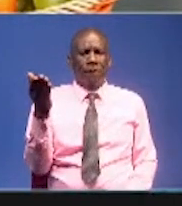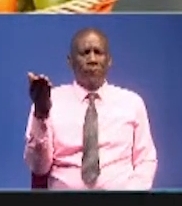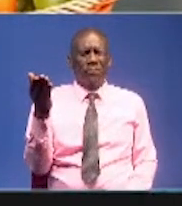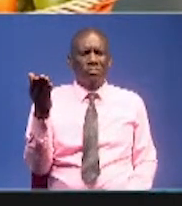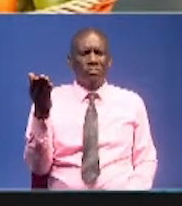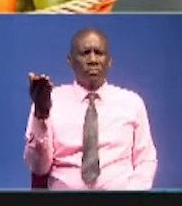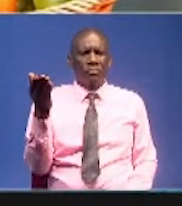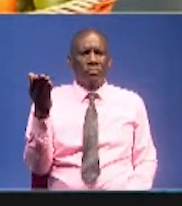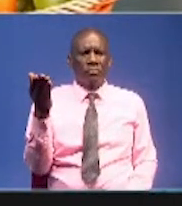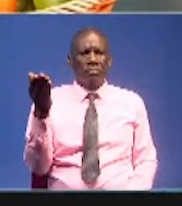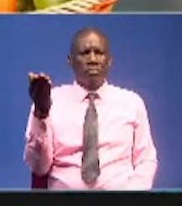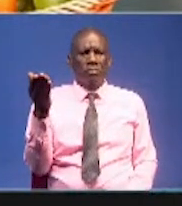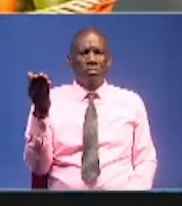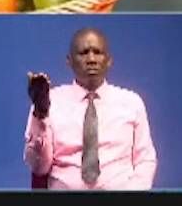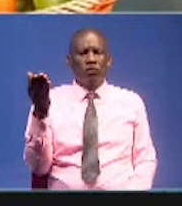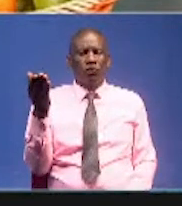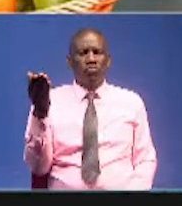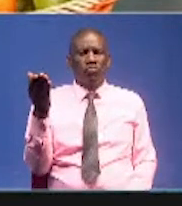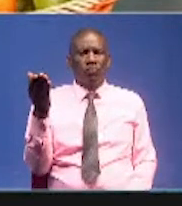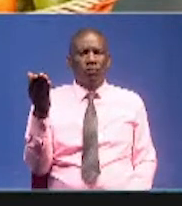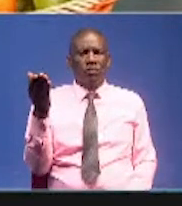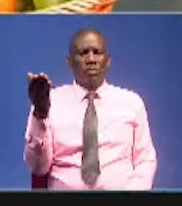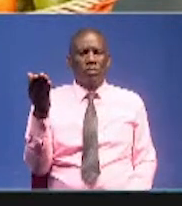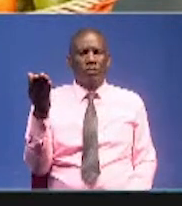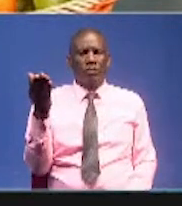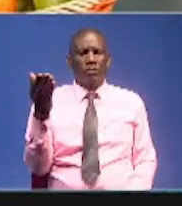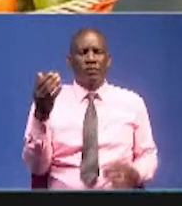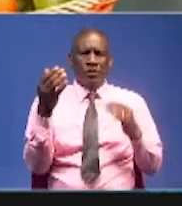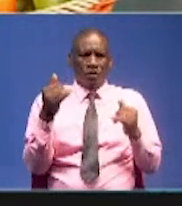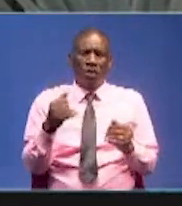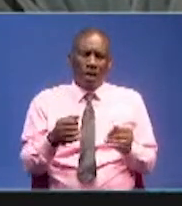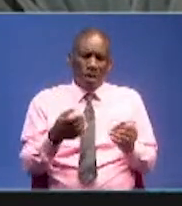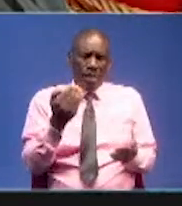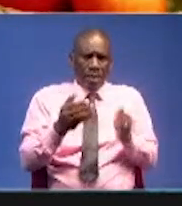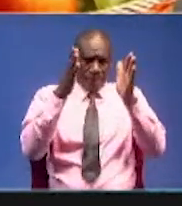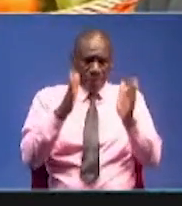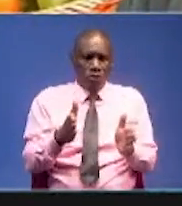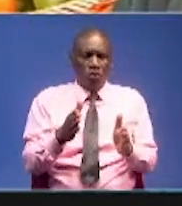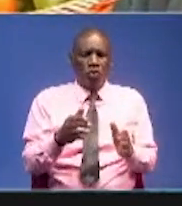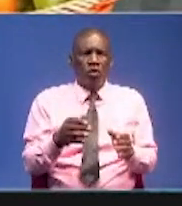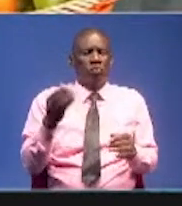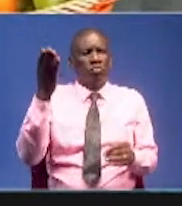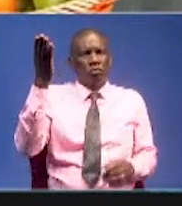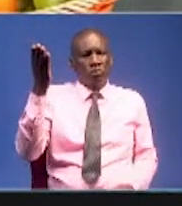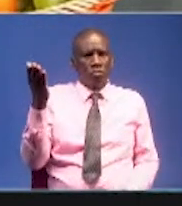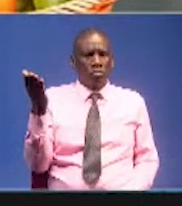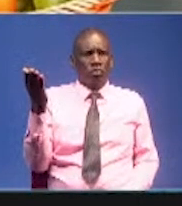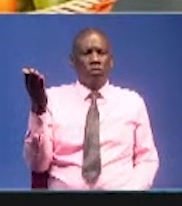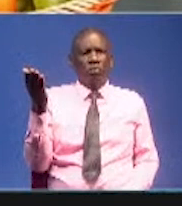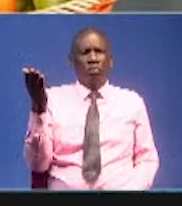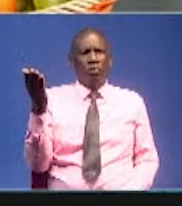30th of June of the following year, unless earlier cancelled. A person who contravenes the laid out procedure on